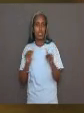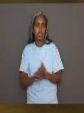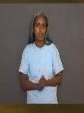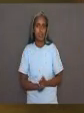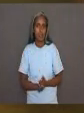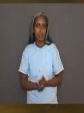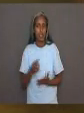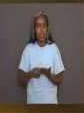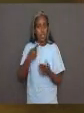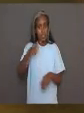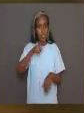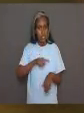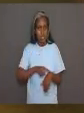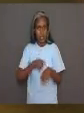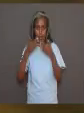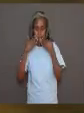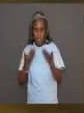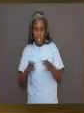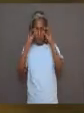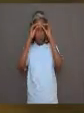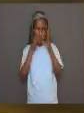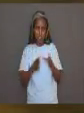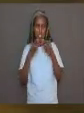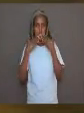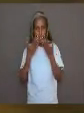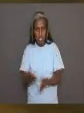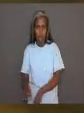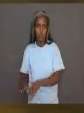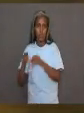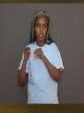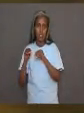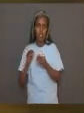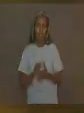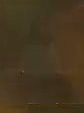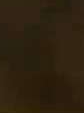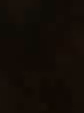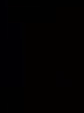Until next time, thank you, teacher. Thank you, students.